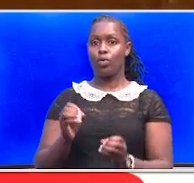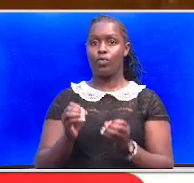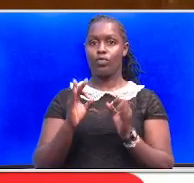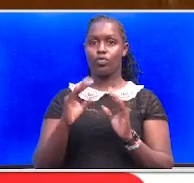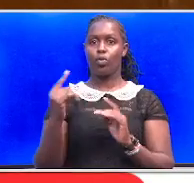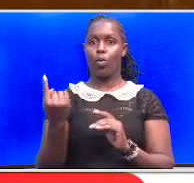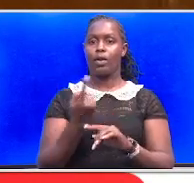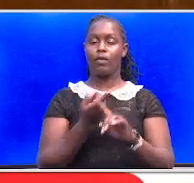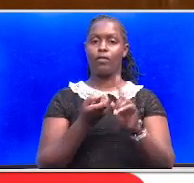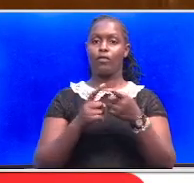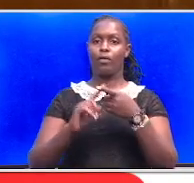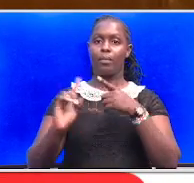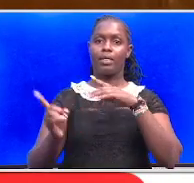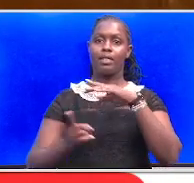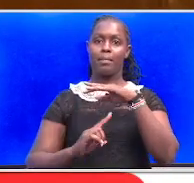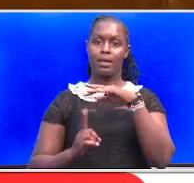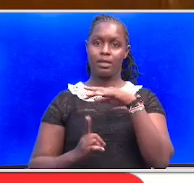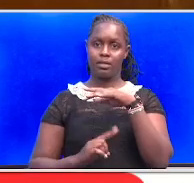ministry.